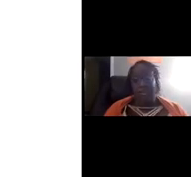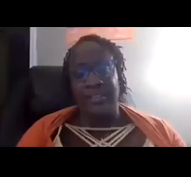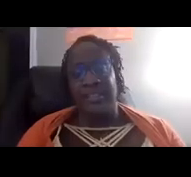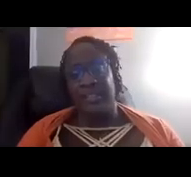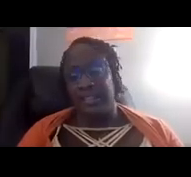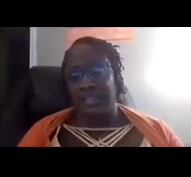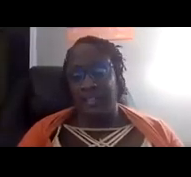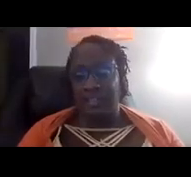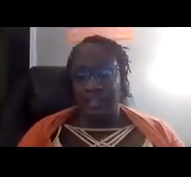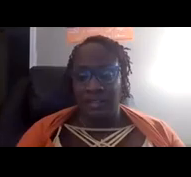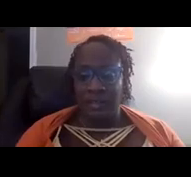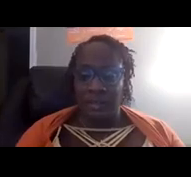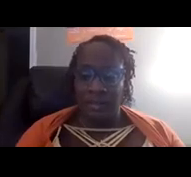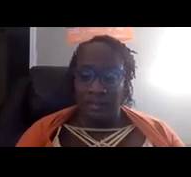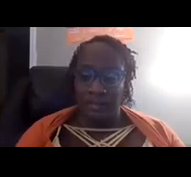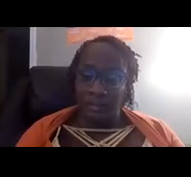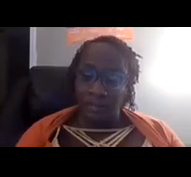All right.